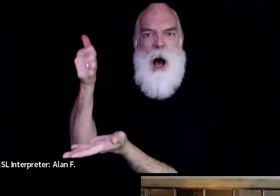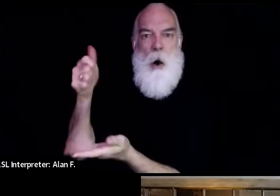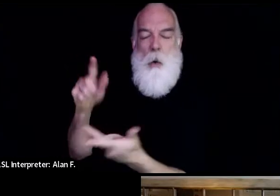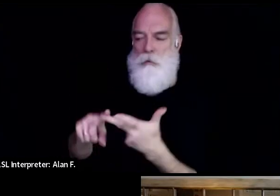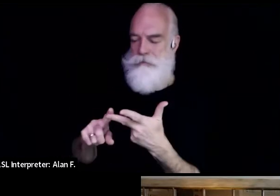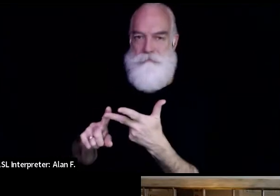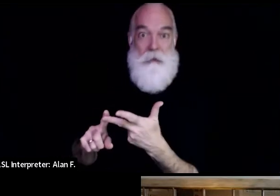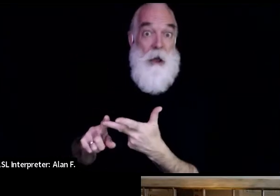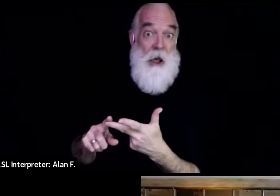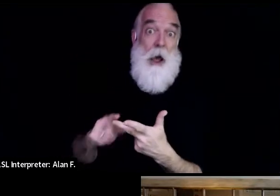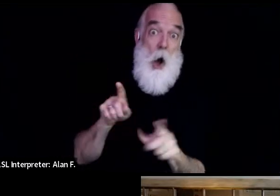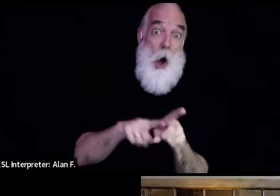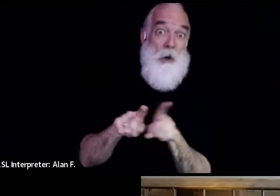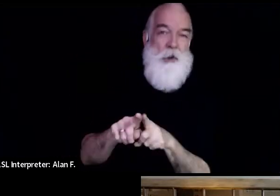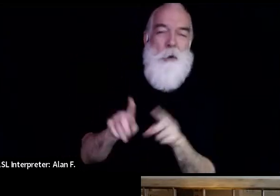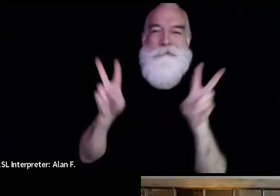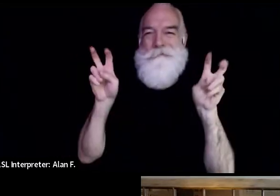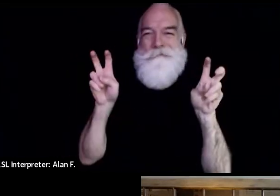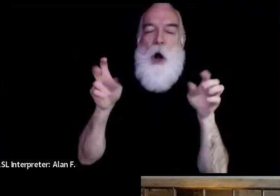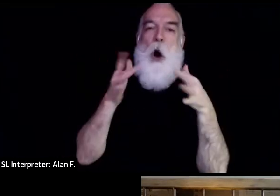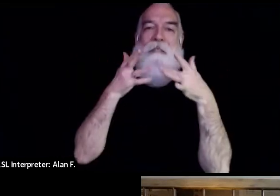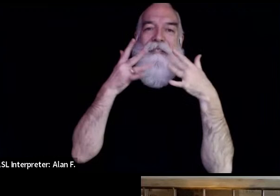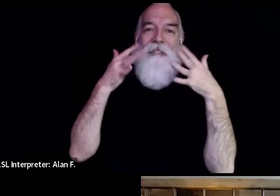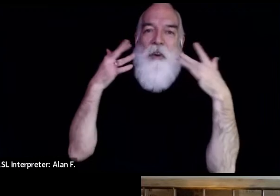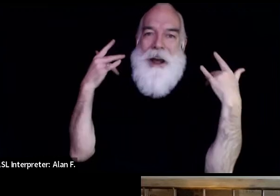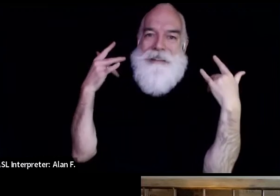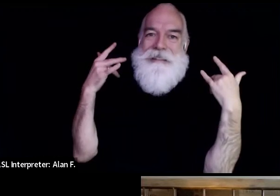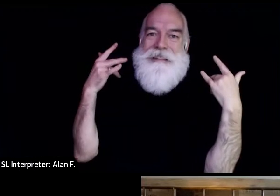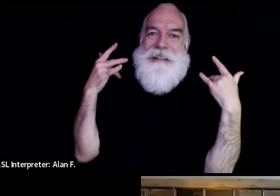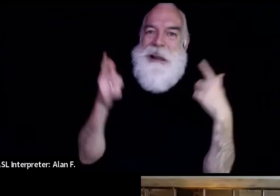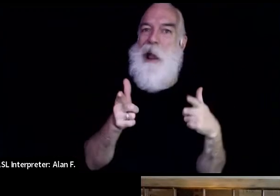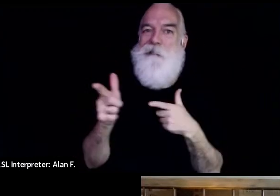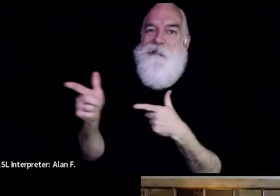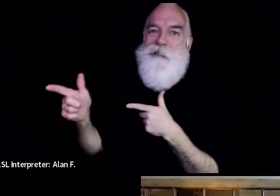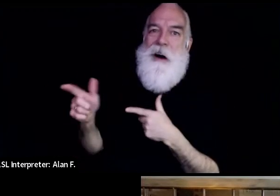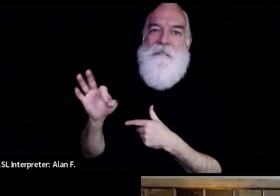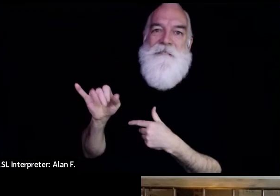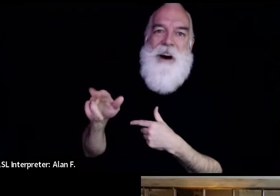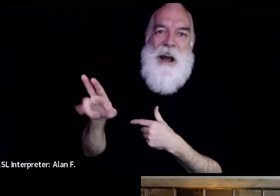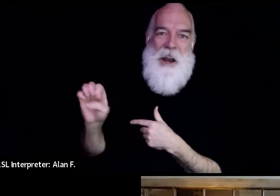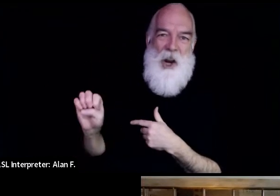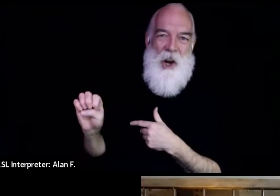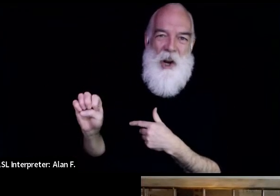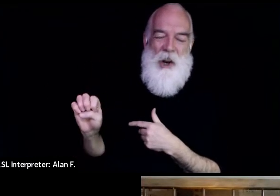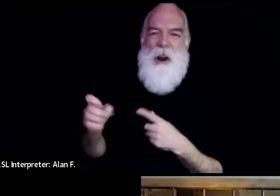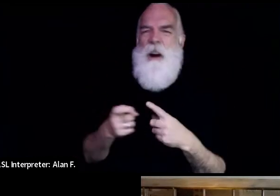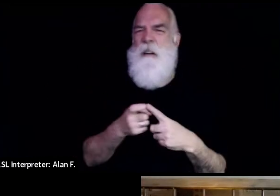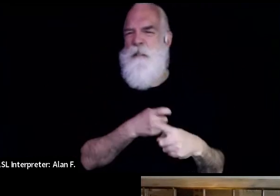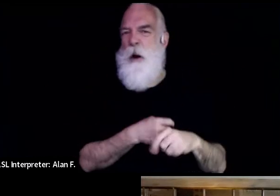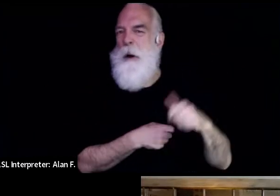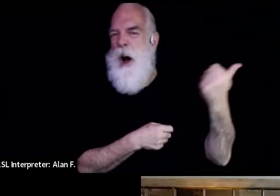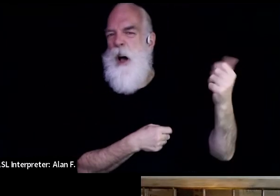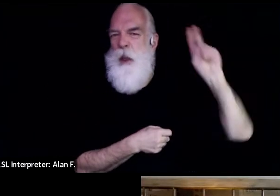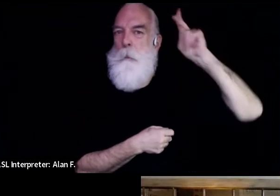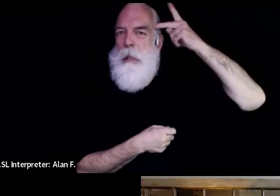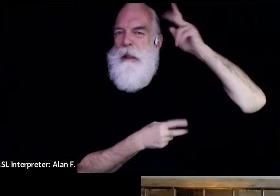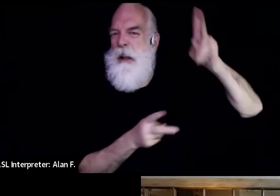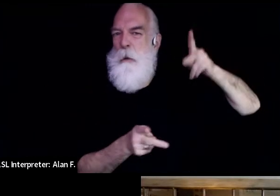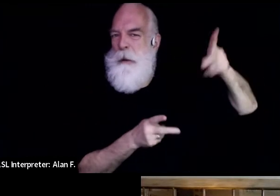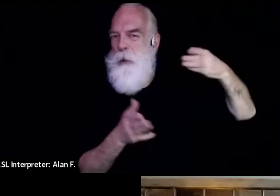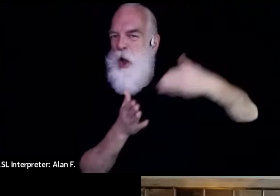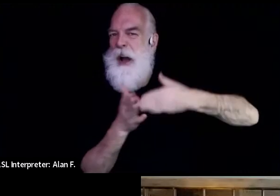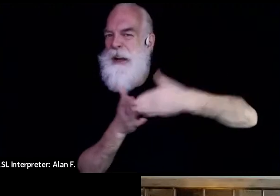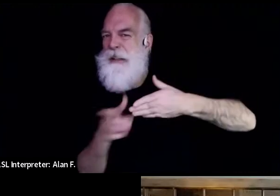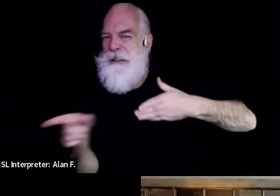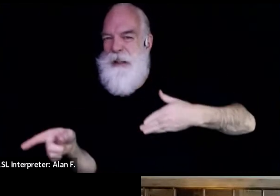political leaders who are broadly sympathetic to the goal. What in your mind, from your experience, and maybe what you were saying about doing both is going to be the